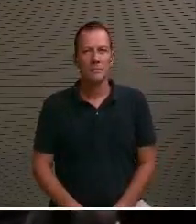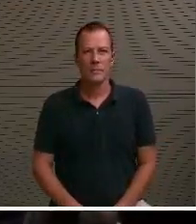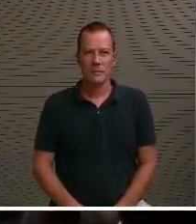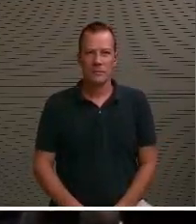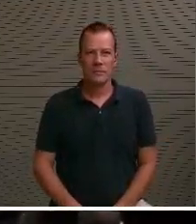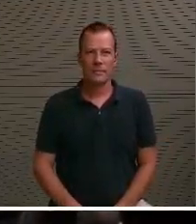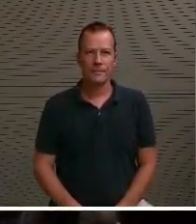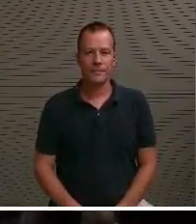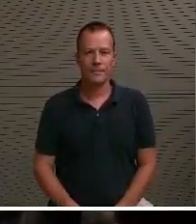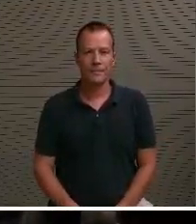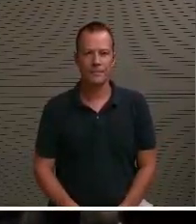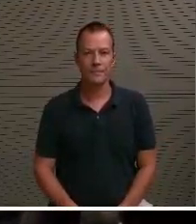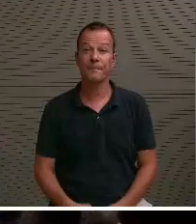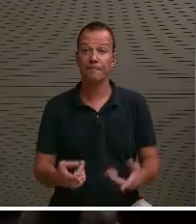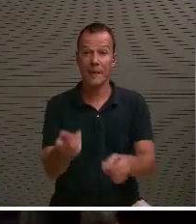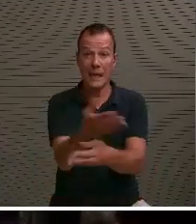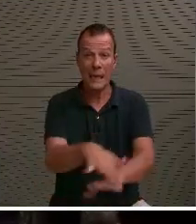lose a lot our cognitive